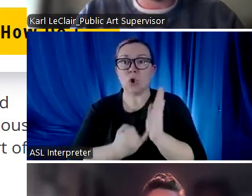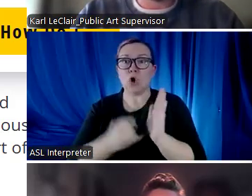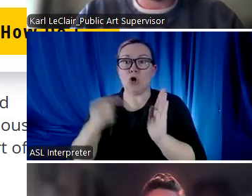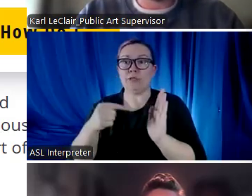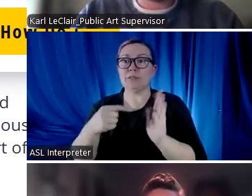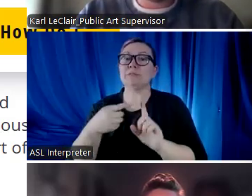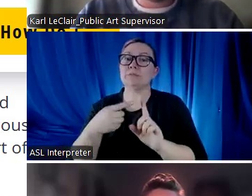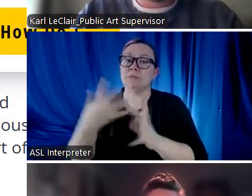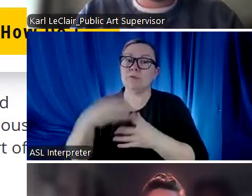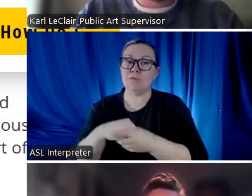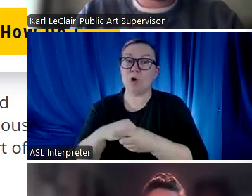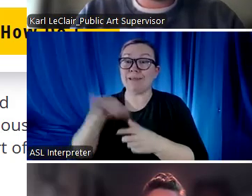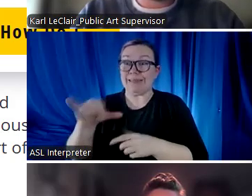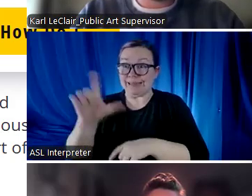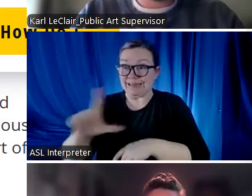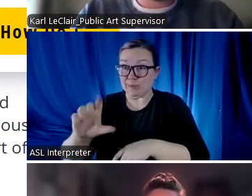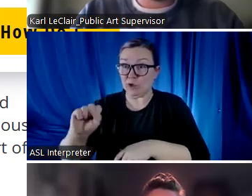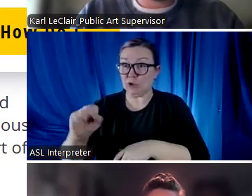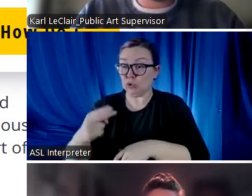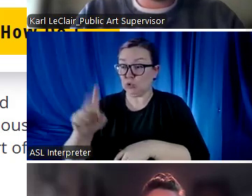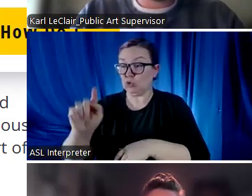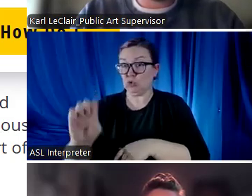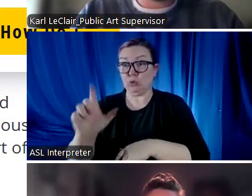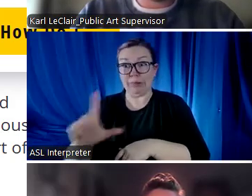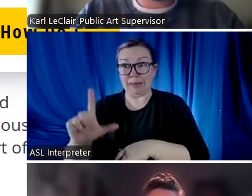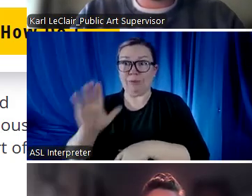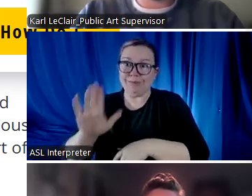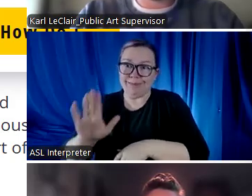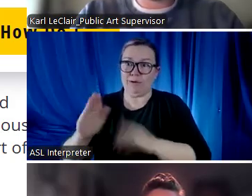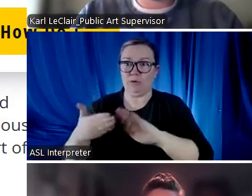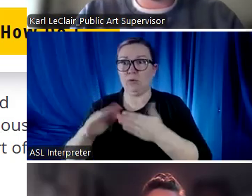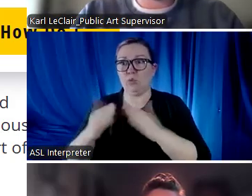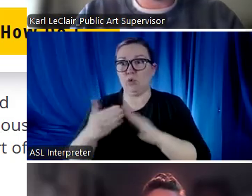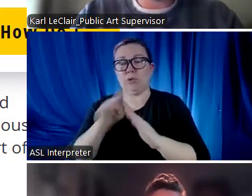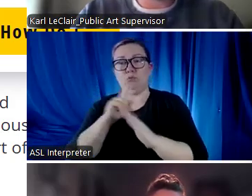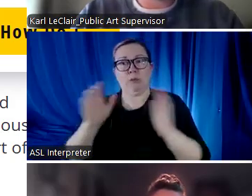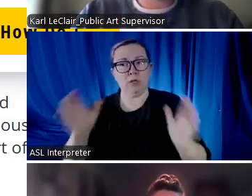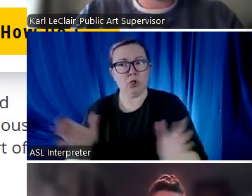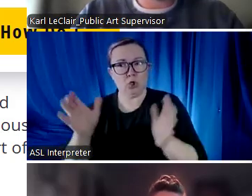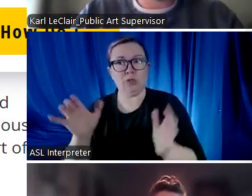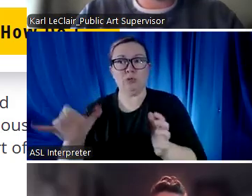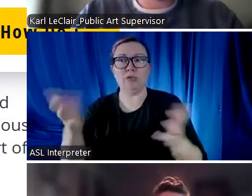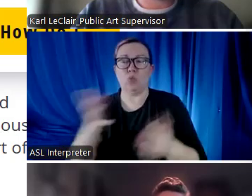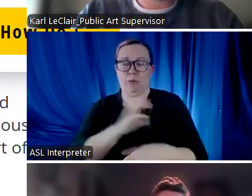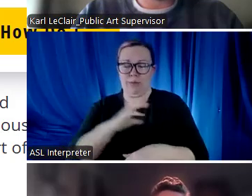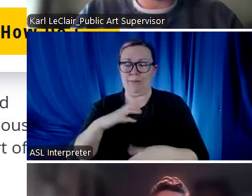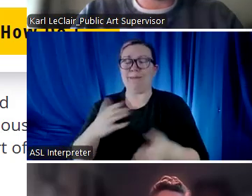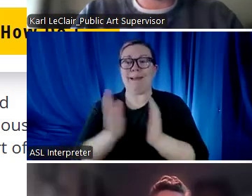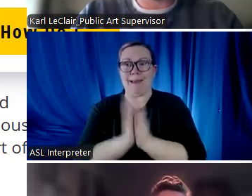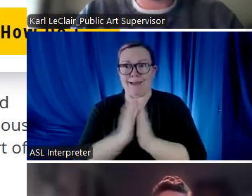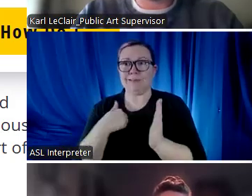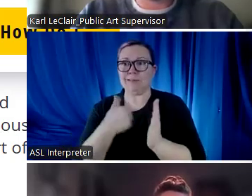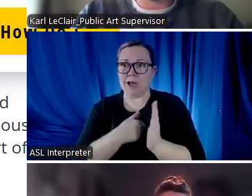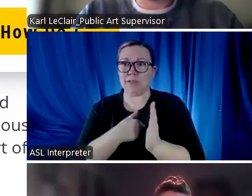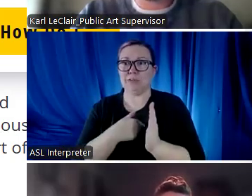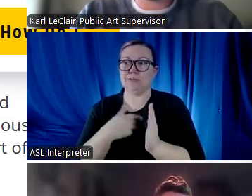Library community. And this is just the part of what the committee has asked that we look for in the artist, but it won't be